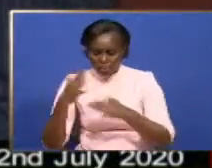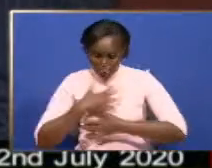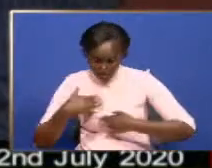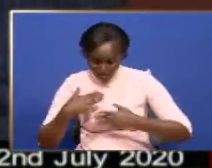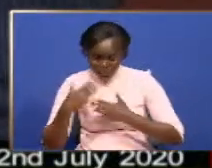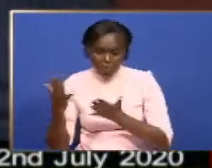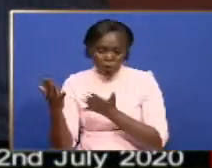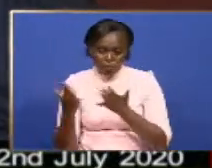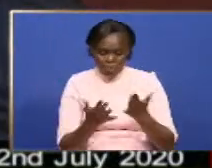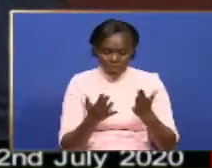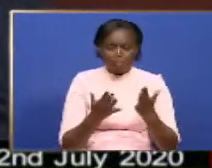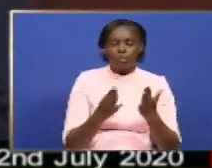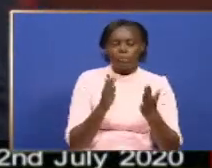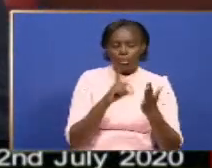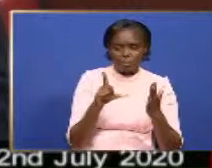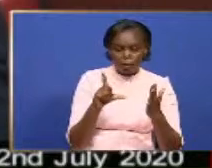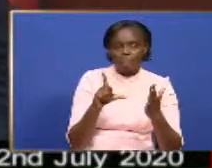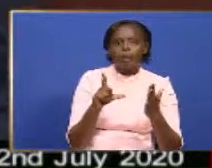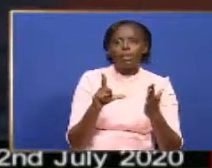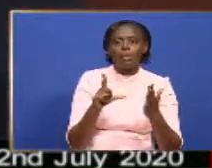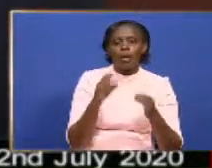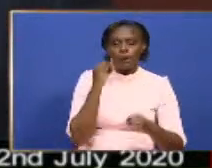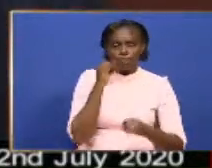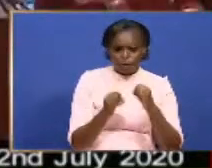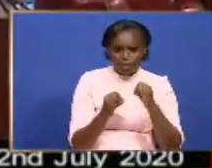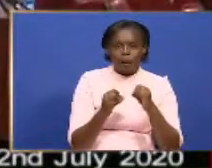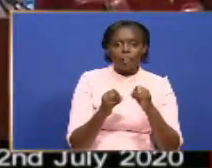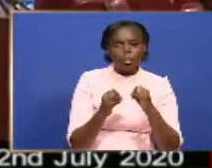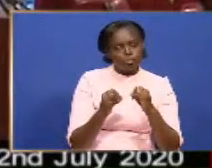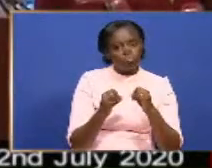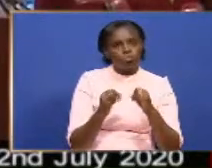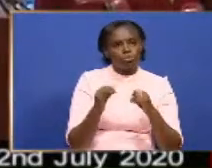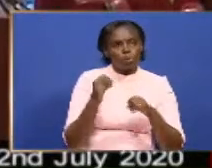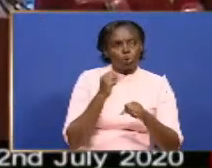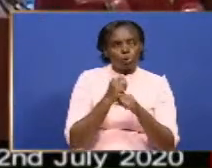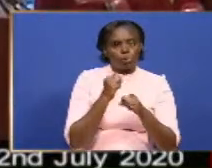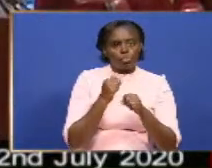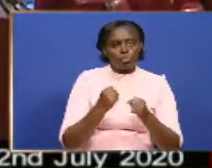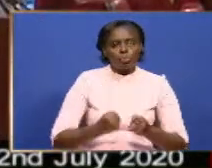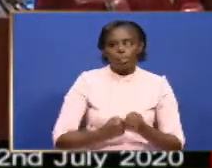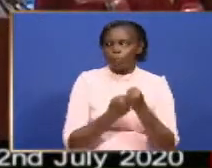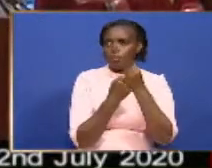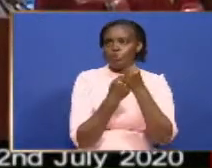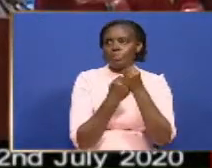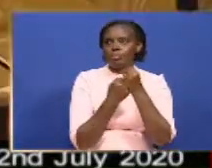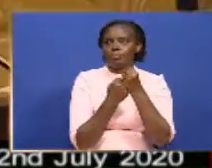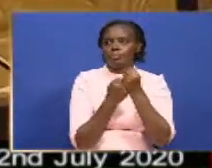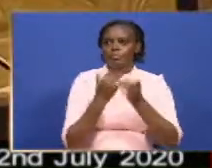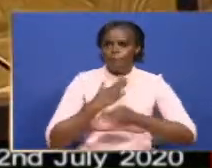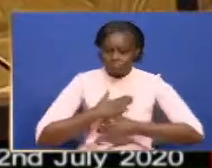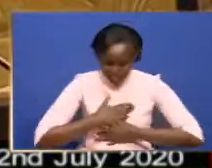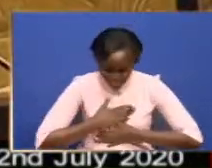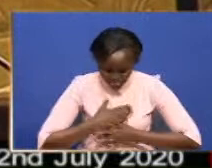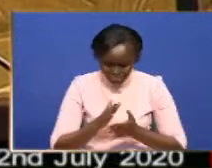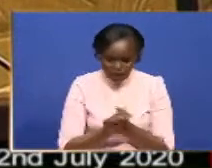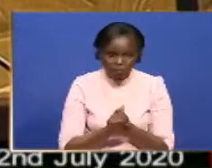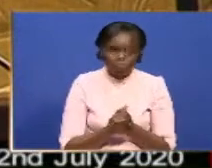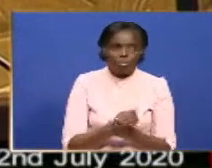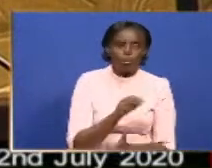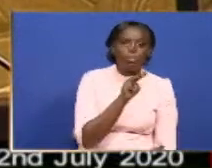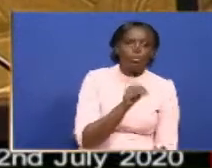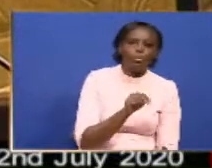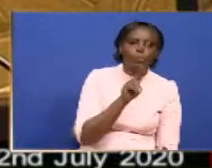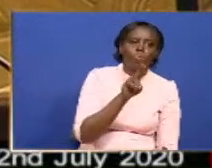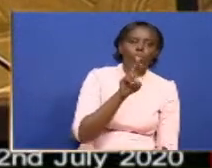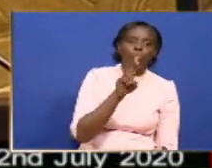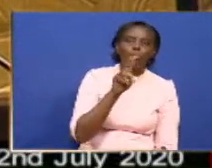its final reading. Thank you, Madam Speaker. Thank you. I support. Honorable Murugara